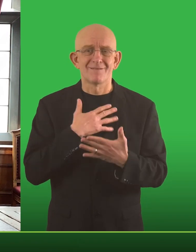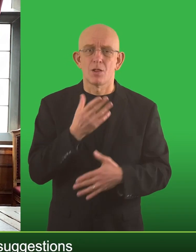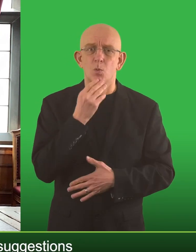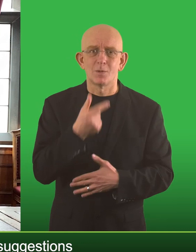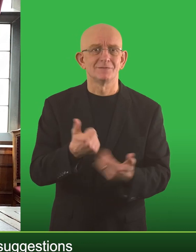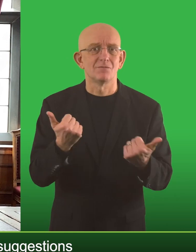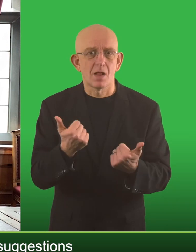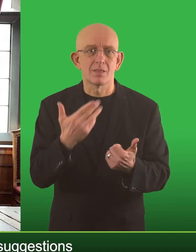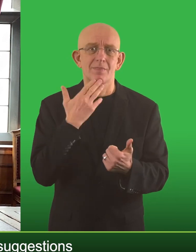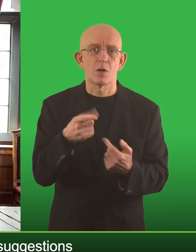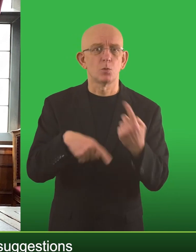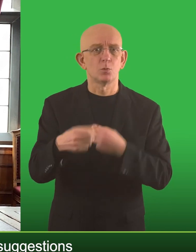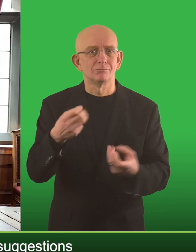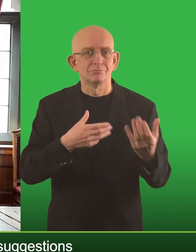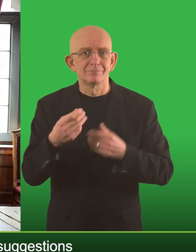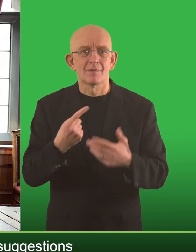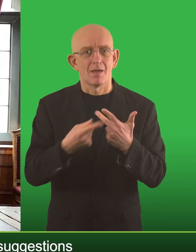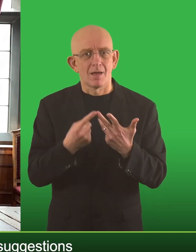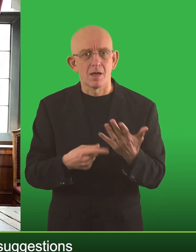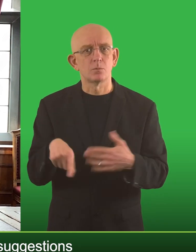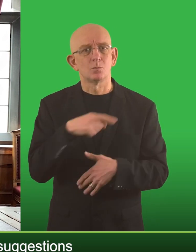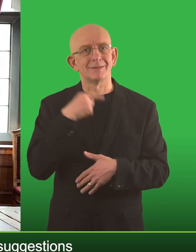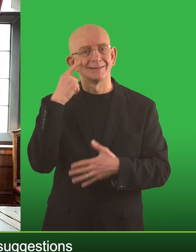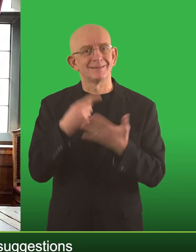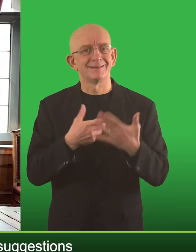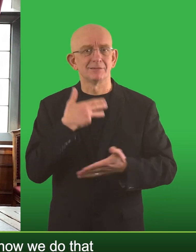useful. And thanks for all of your suggestions as to other